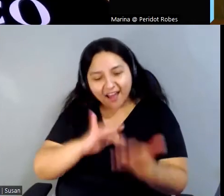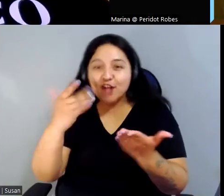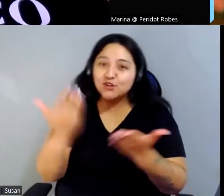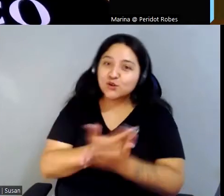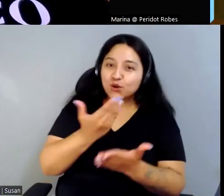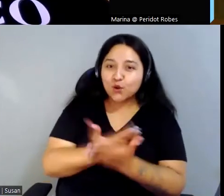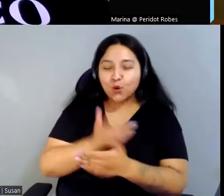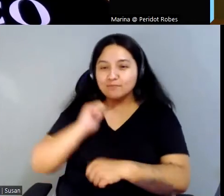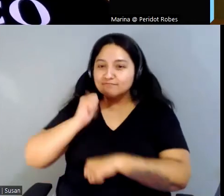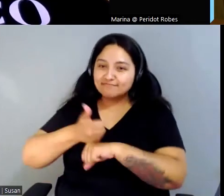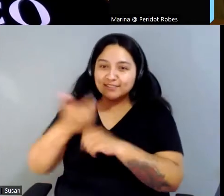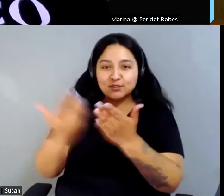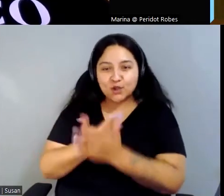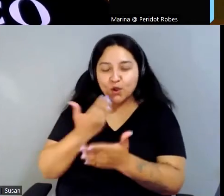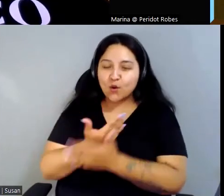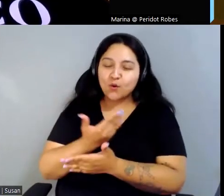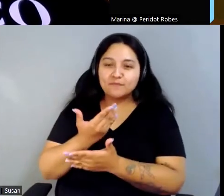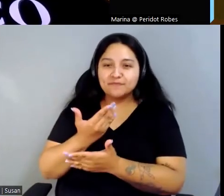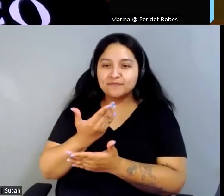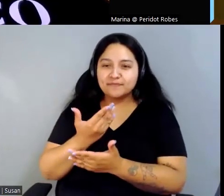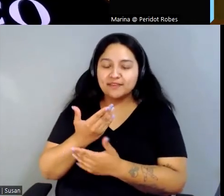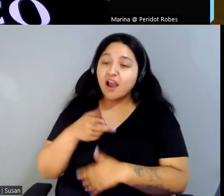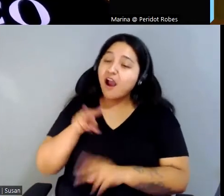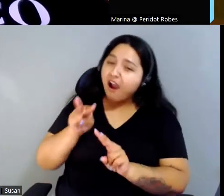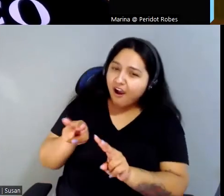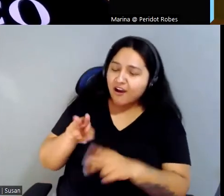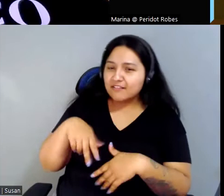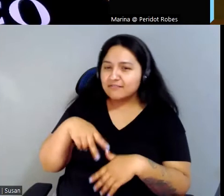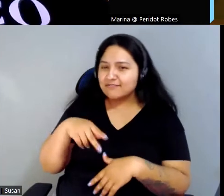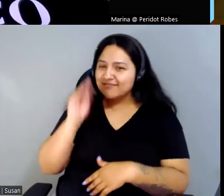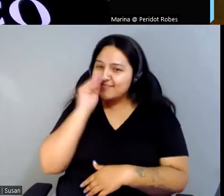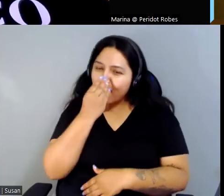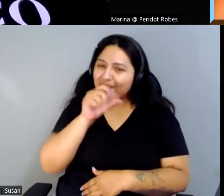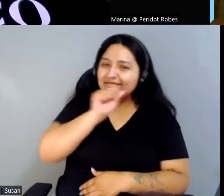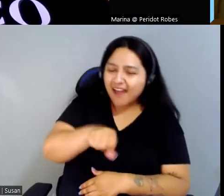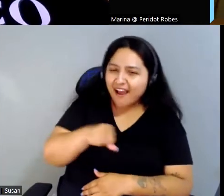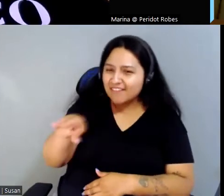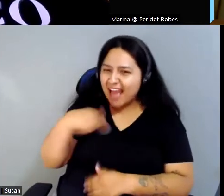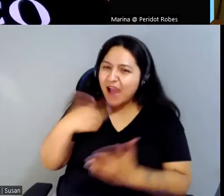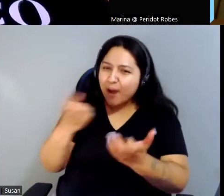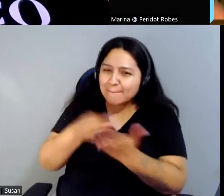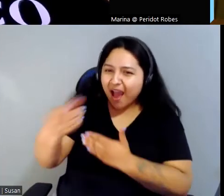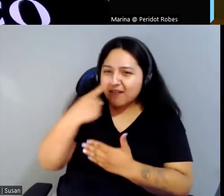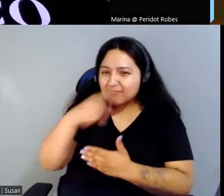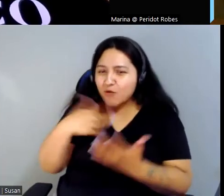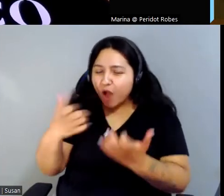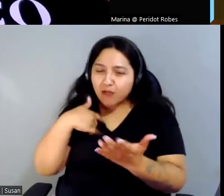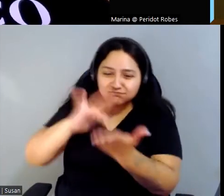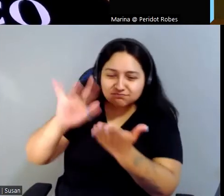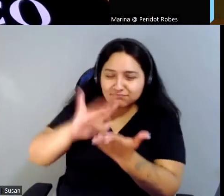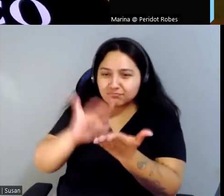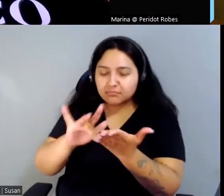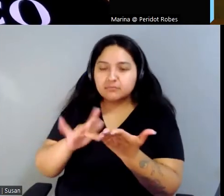oh, we made this and we did this. And I'm like, look at that floral, look at this dress. I love it. And I want to buy it. And I